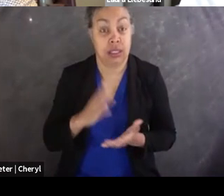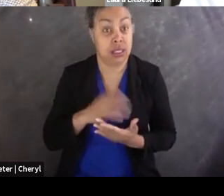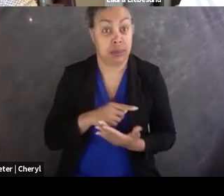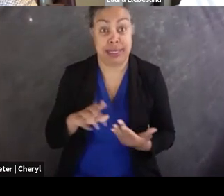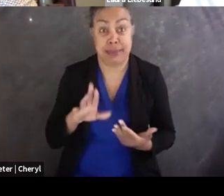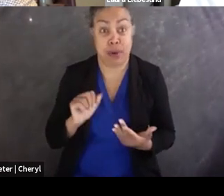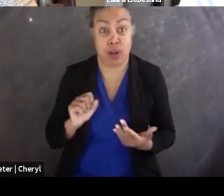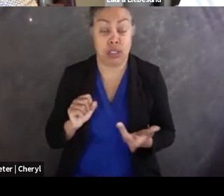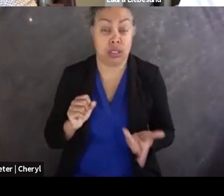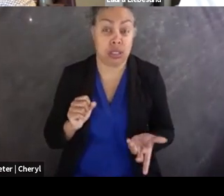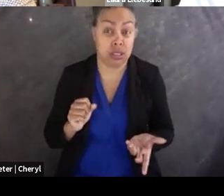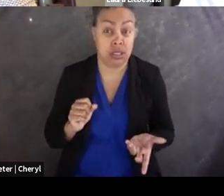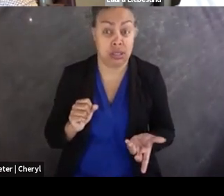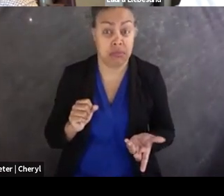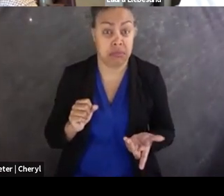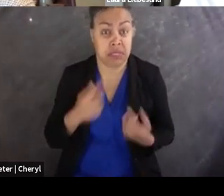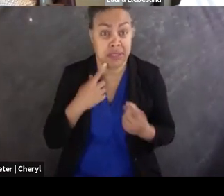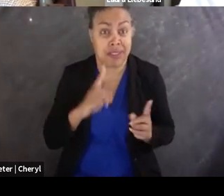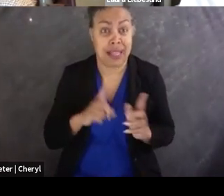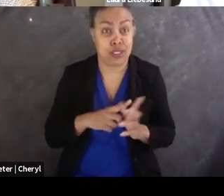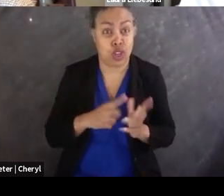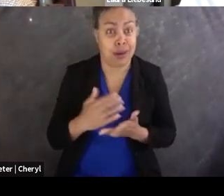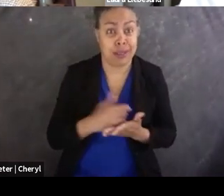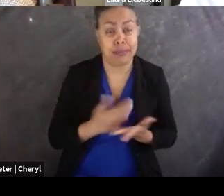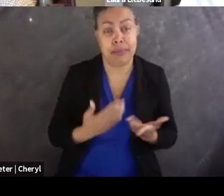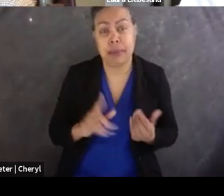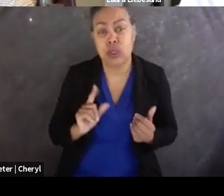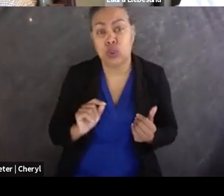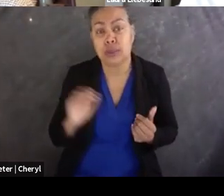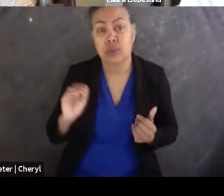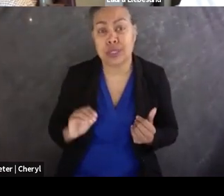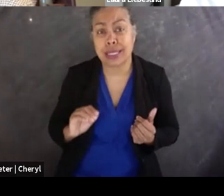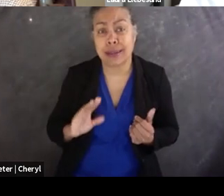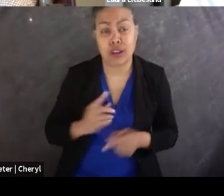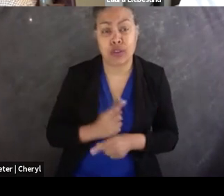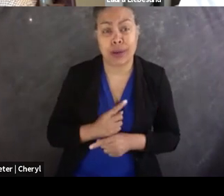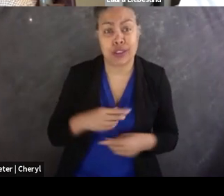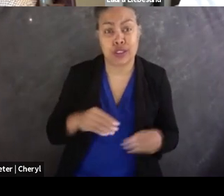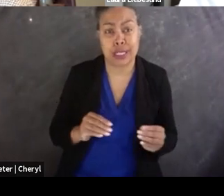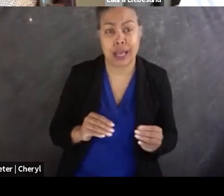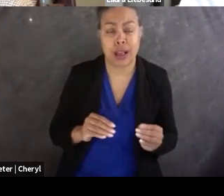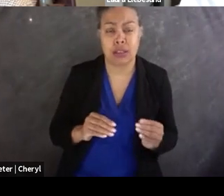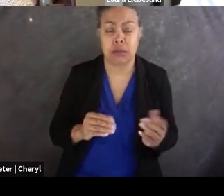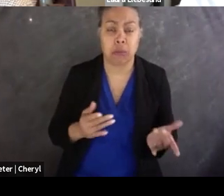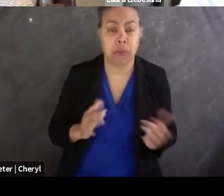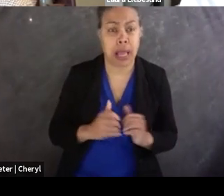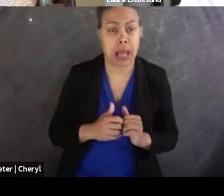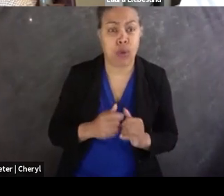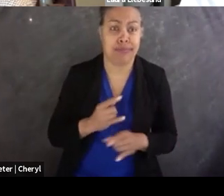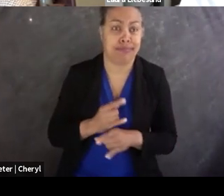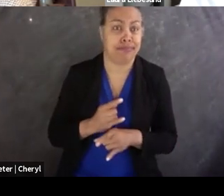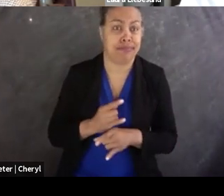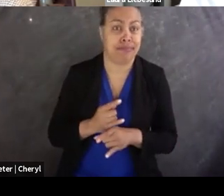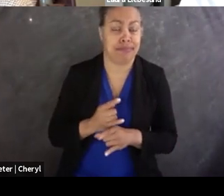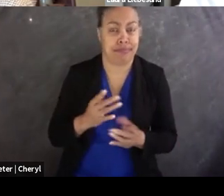were able to start generating as much as 20% of their previous sales, through